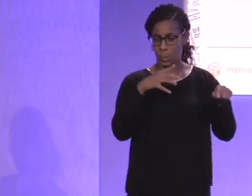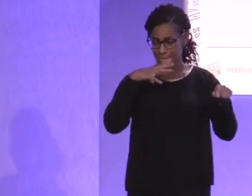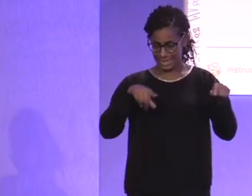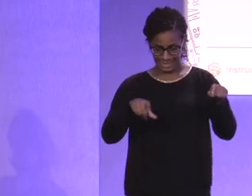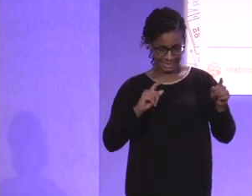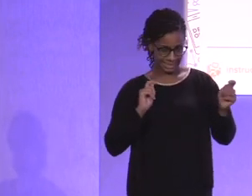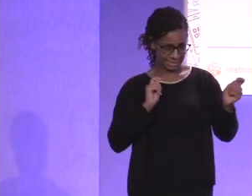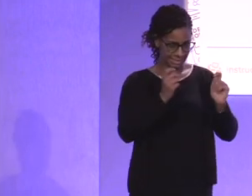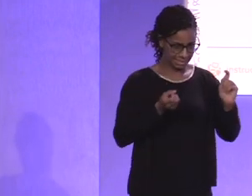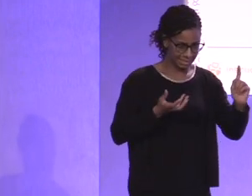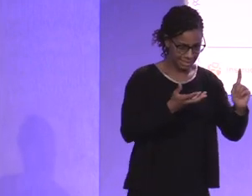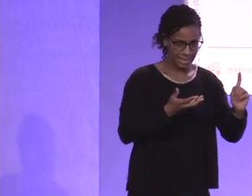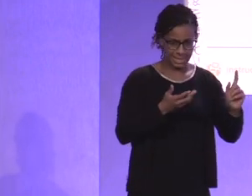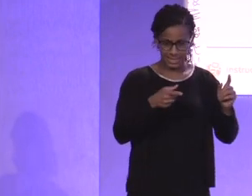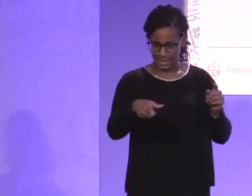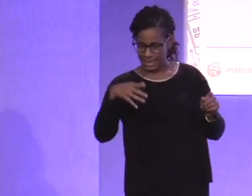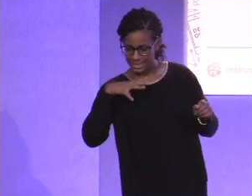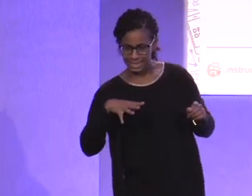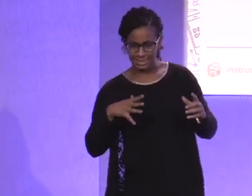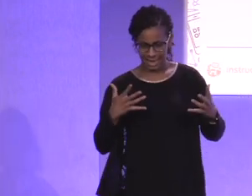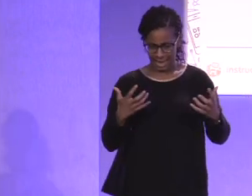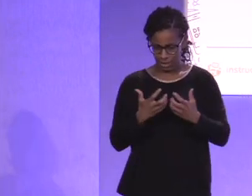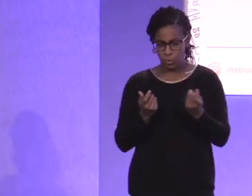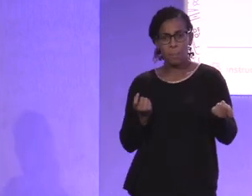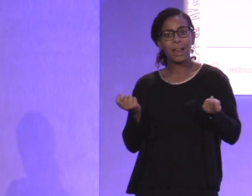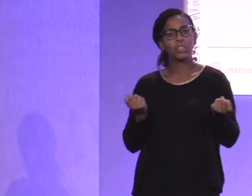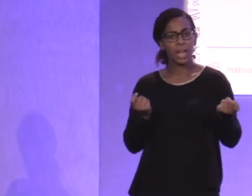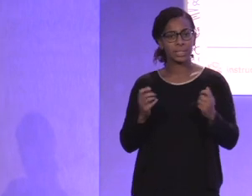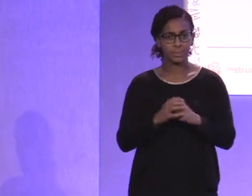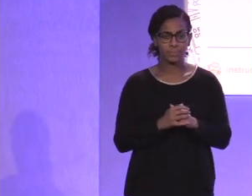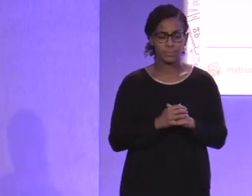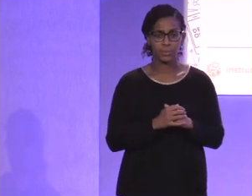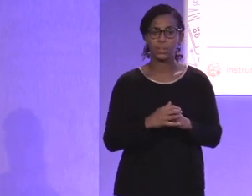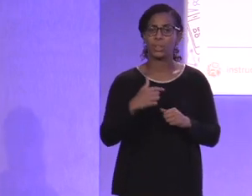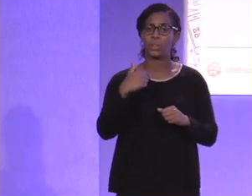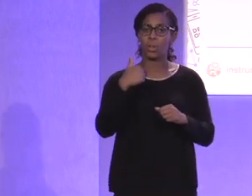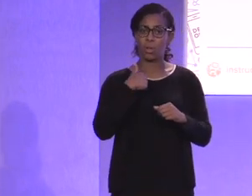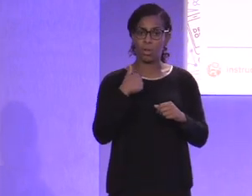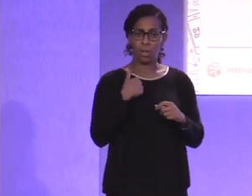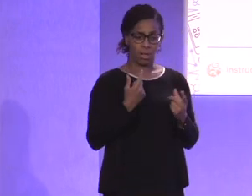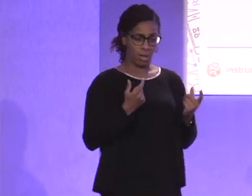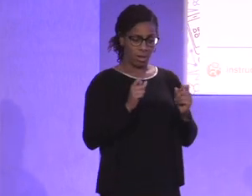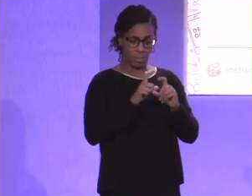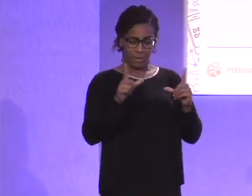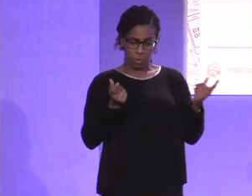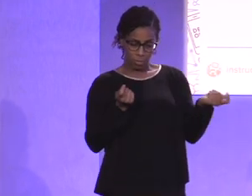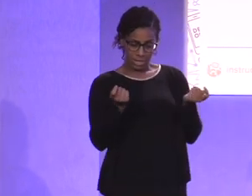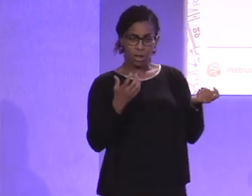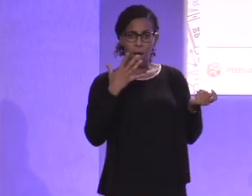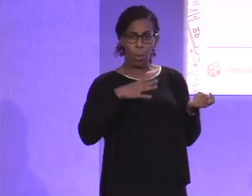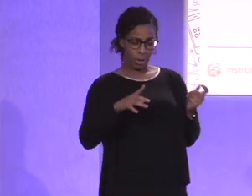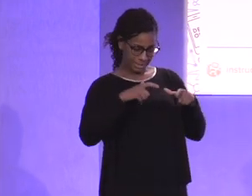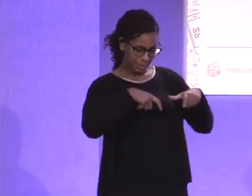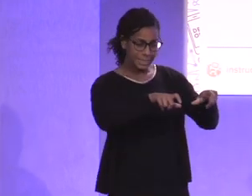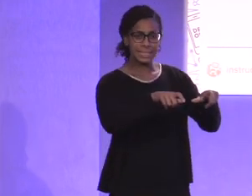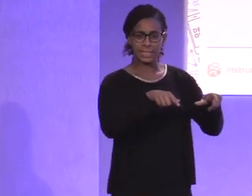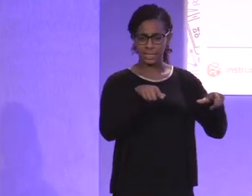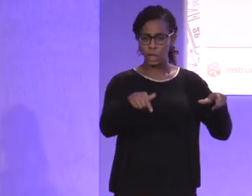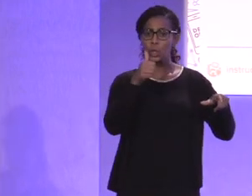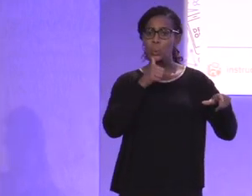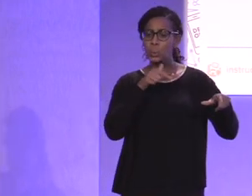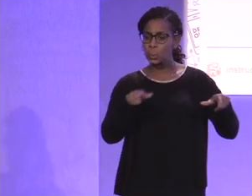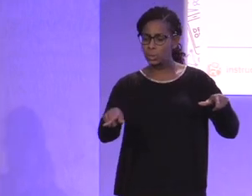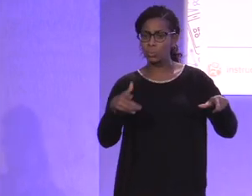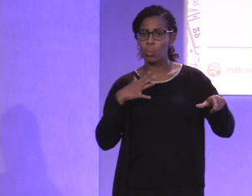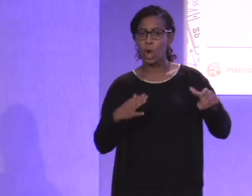So my platform operator, me, I want stability. Application developers want to release new features. These